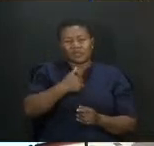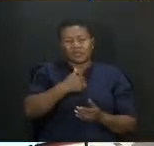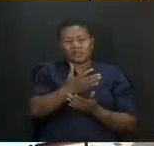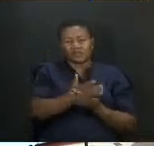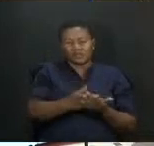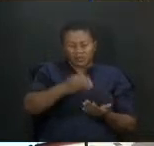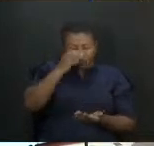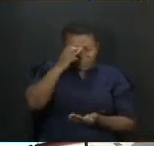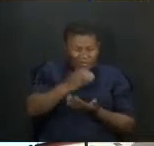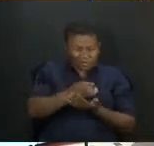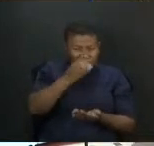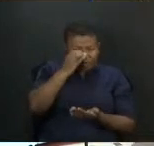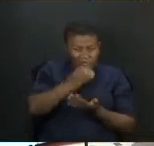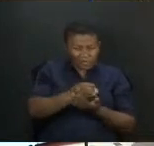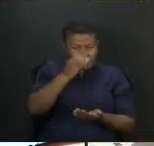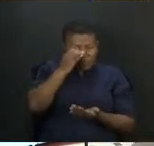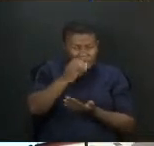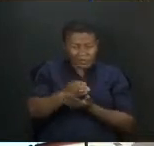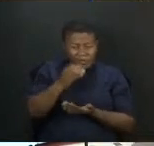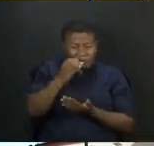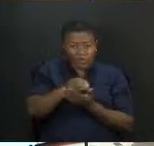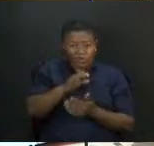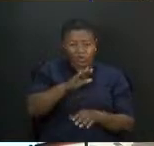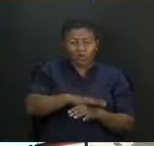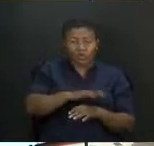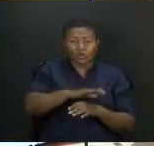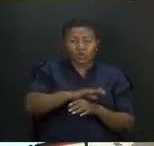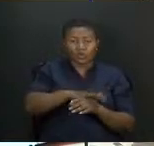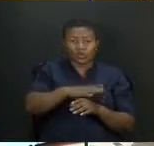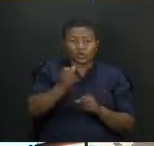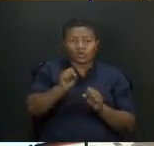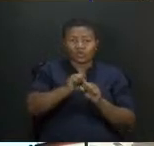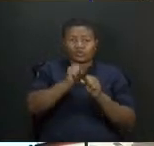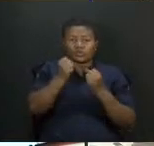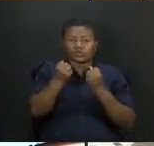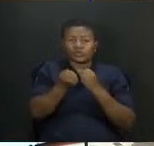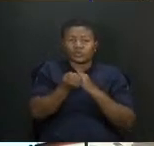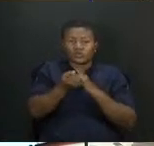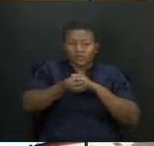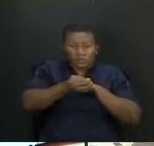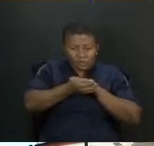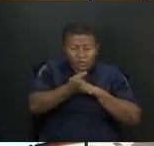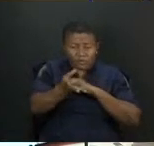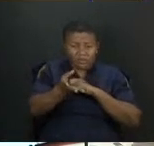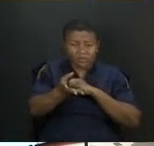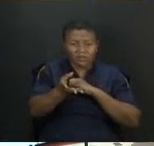my social media handle. I didn't really capture those on sick beds